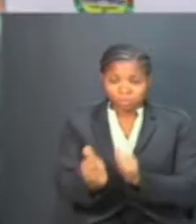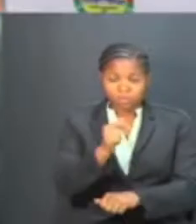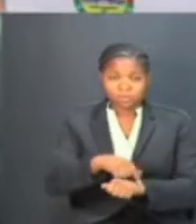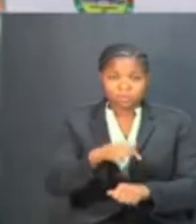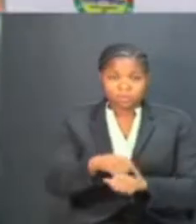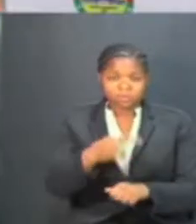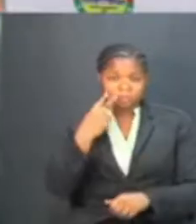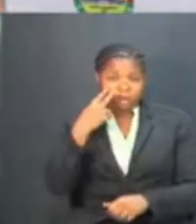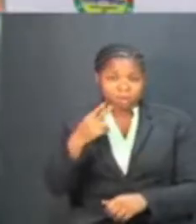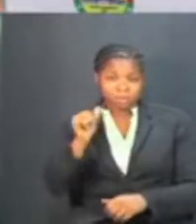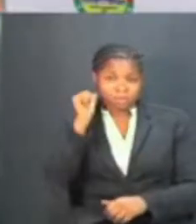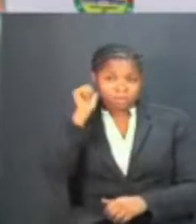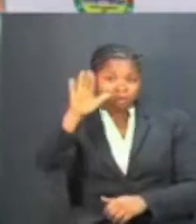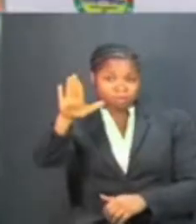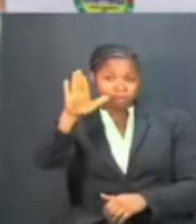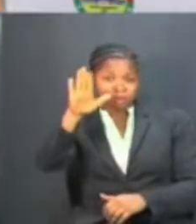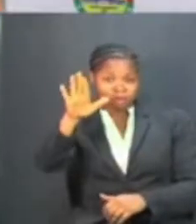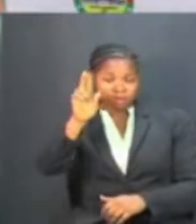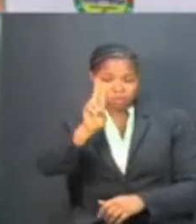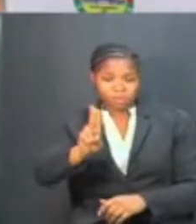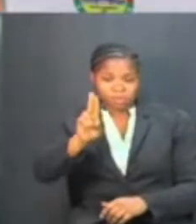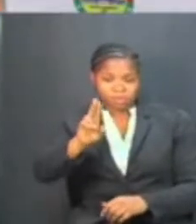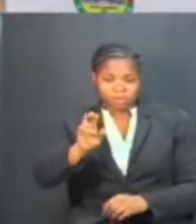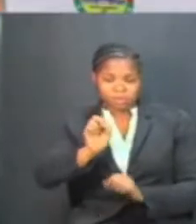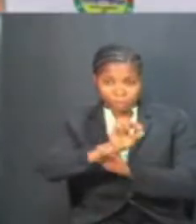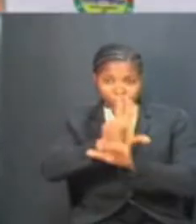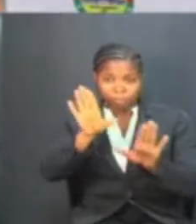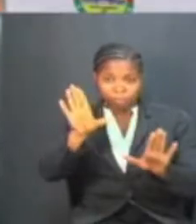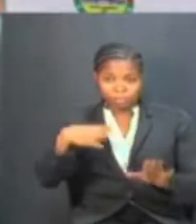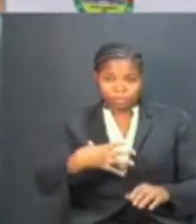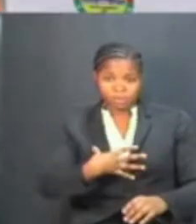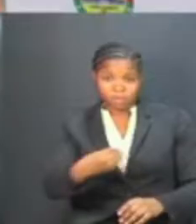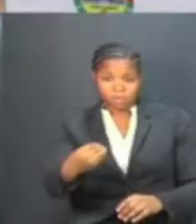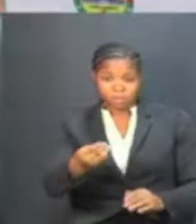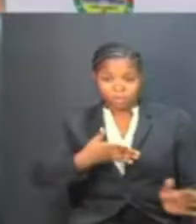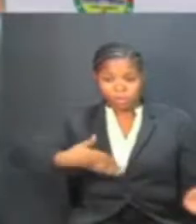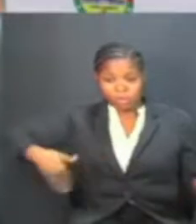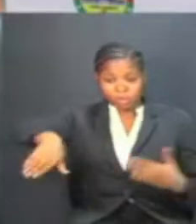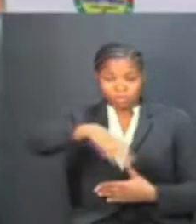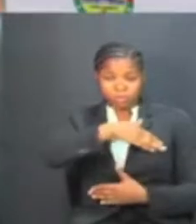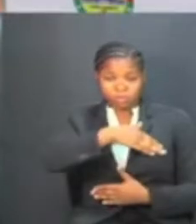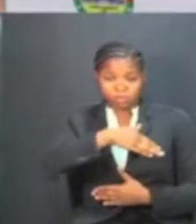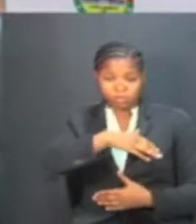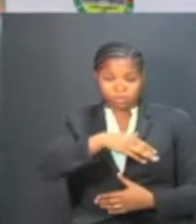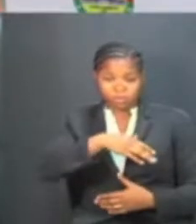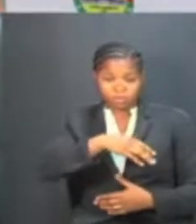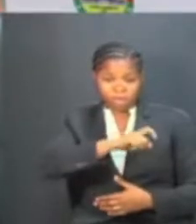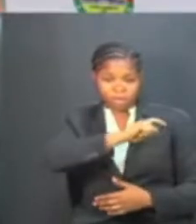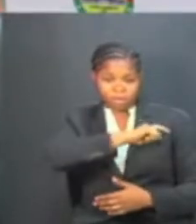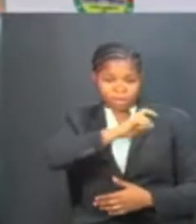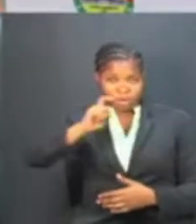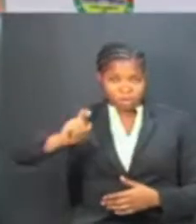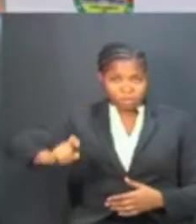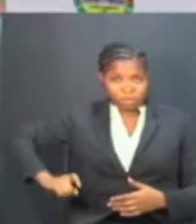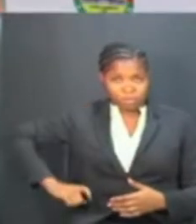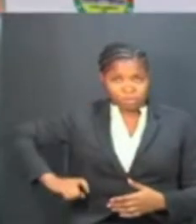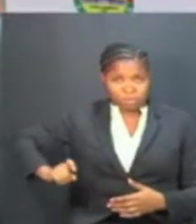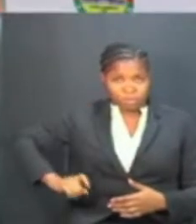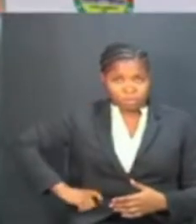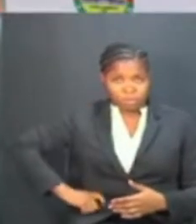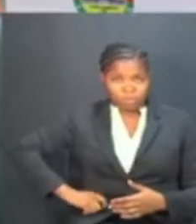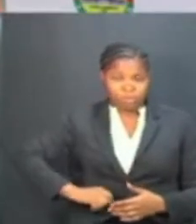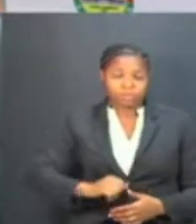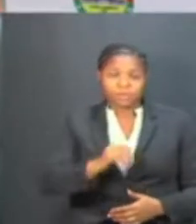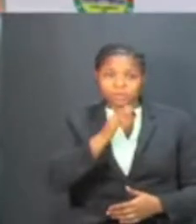white cloth, especially our queen mothers. They like to use the very white one for